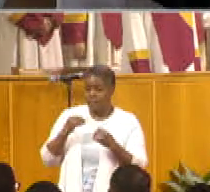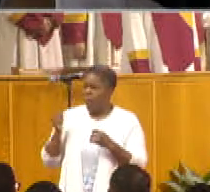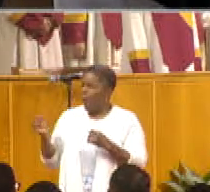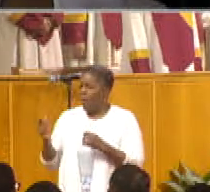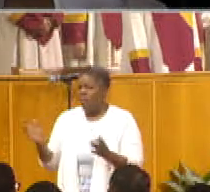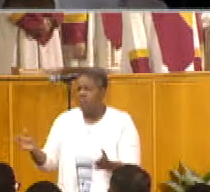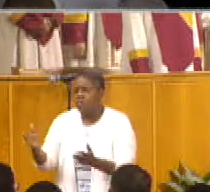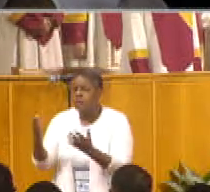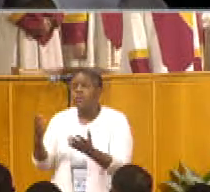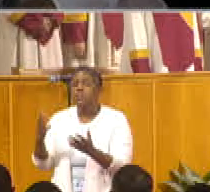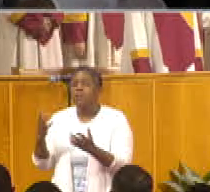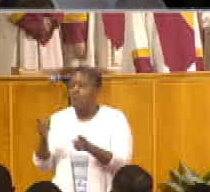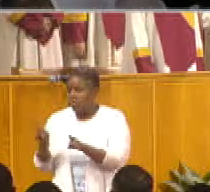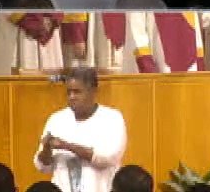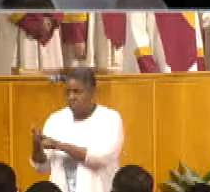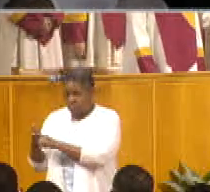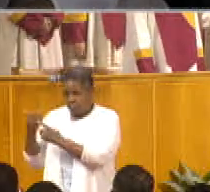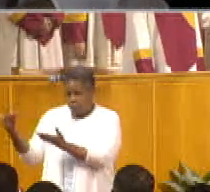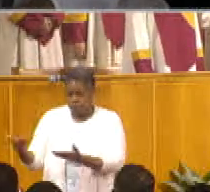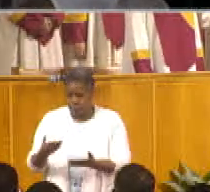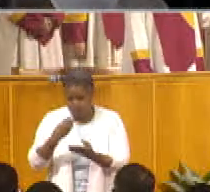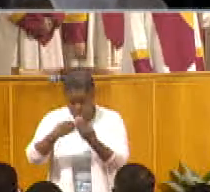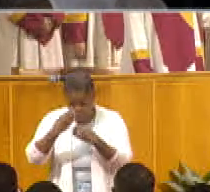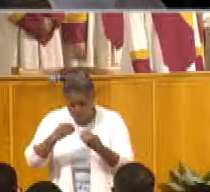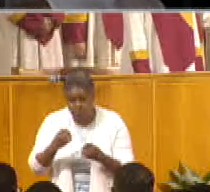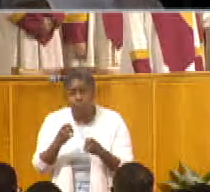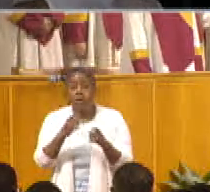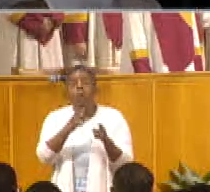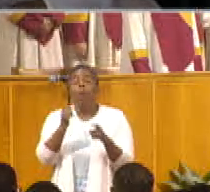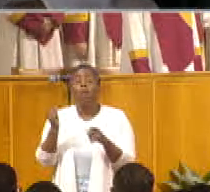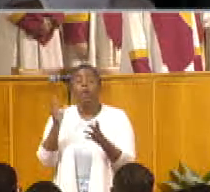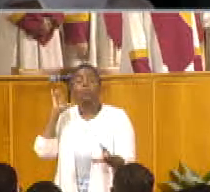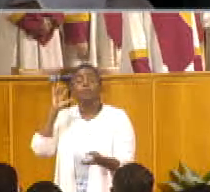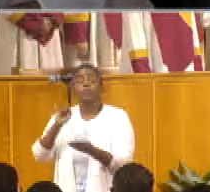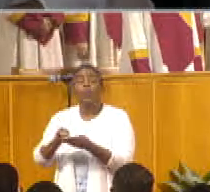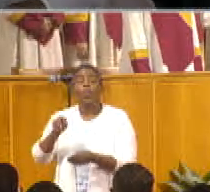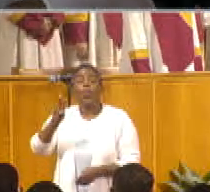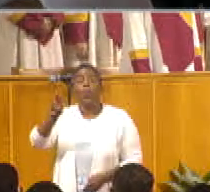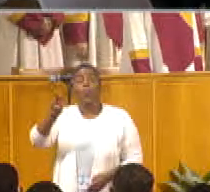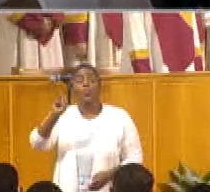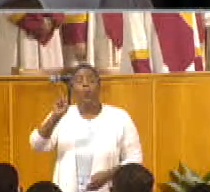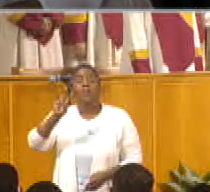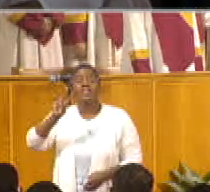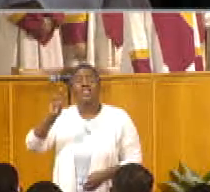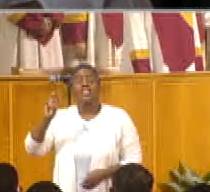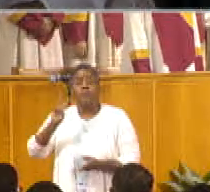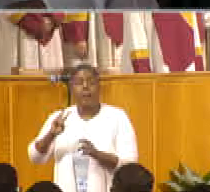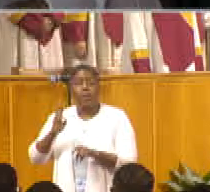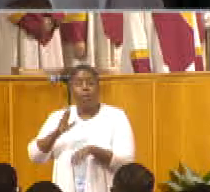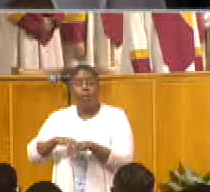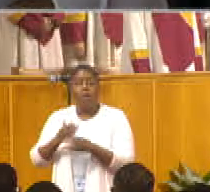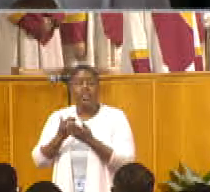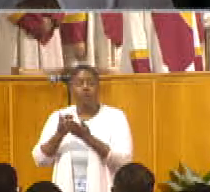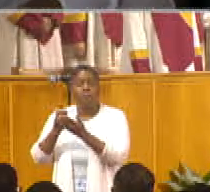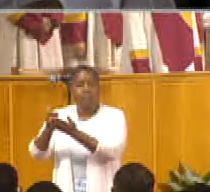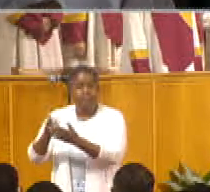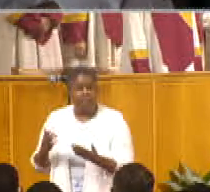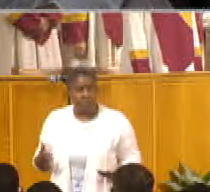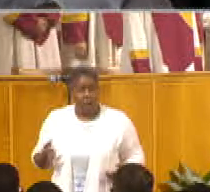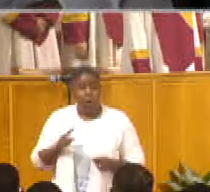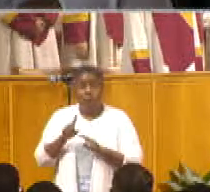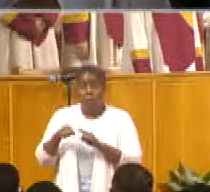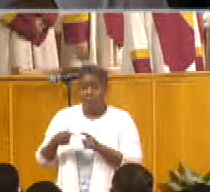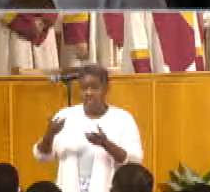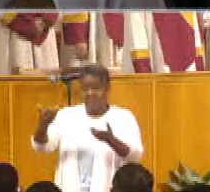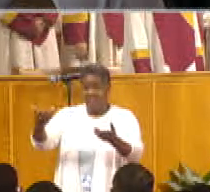encouraged and also took food themselves. And in all, we were 276 persons on the ship. So when they had